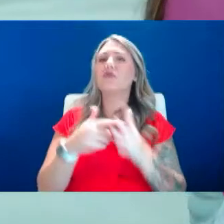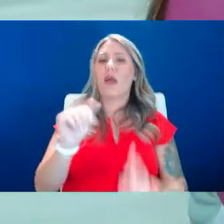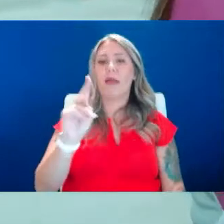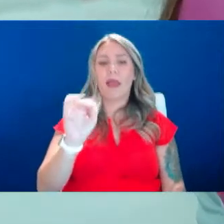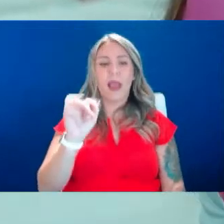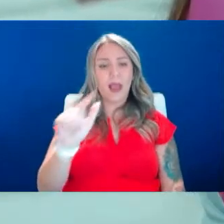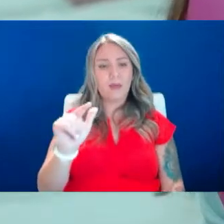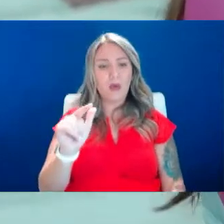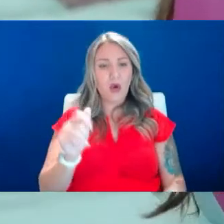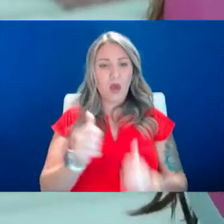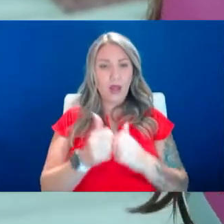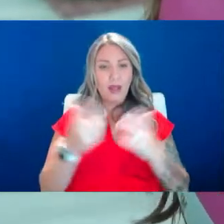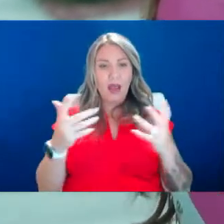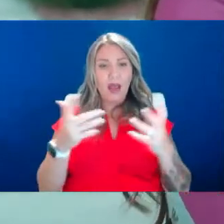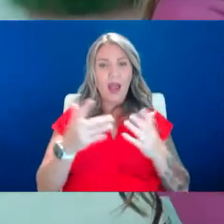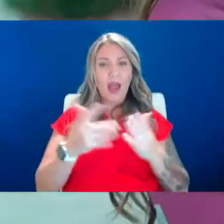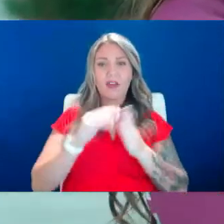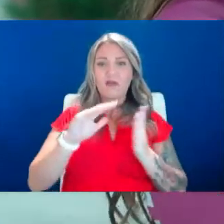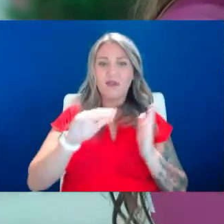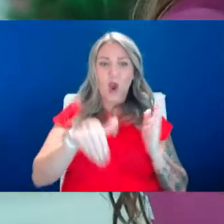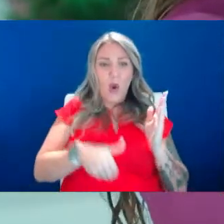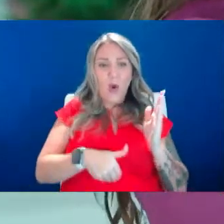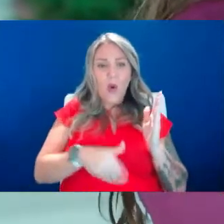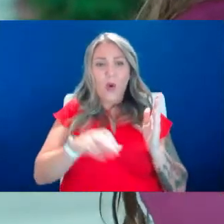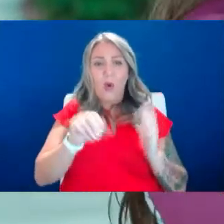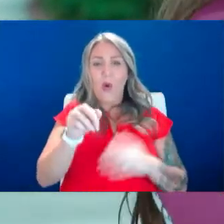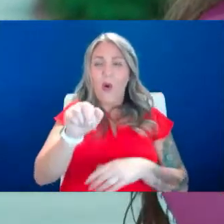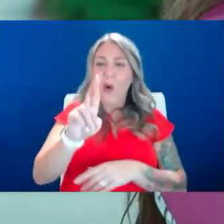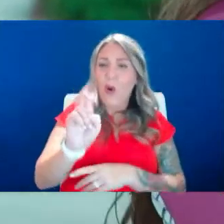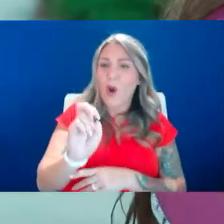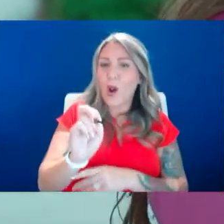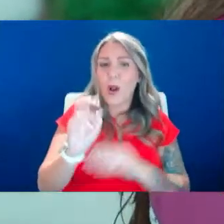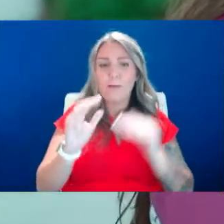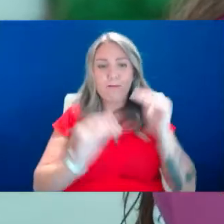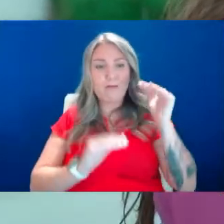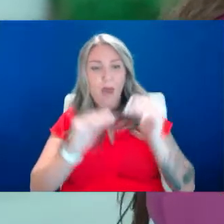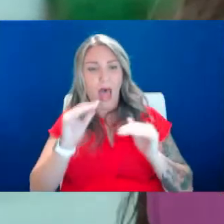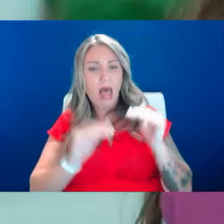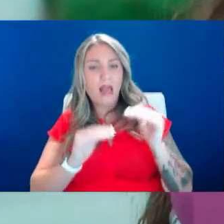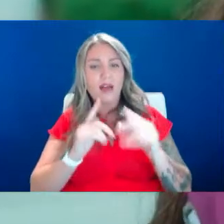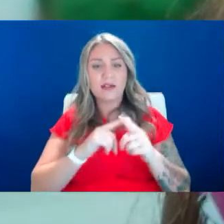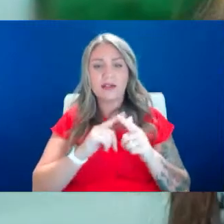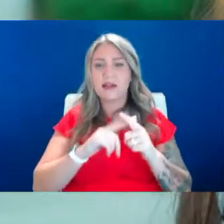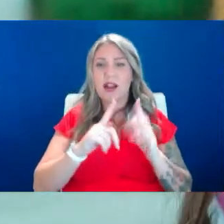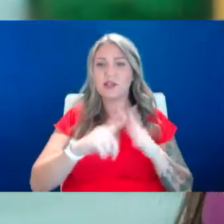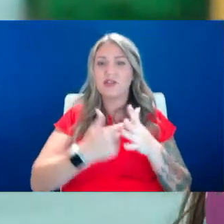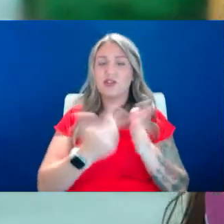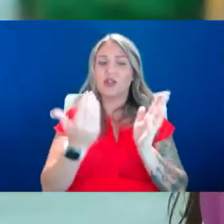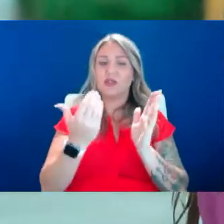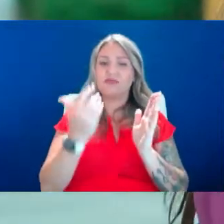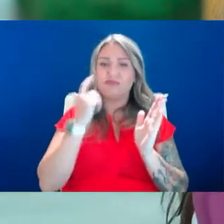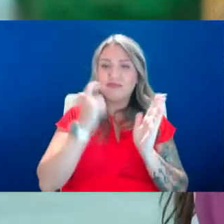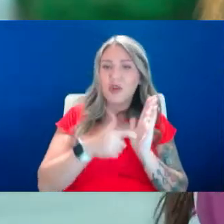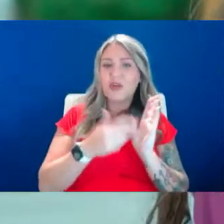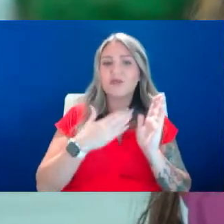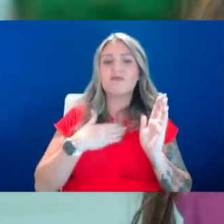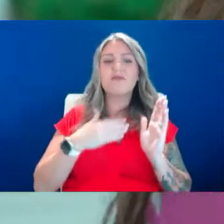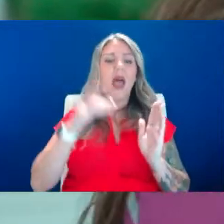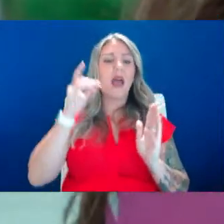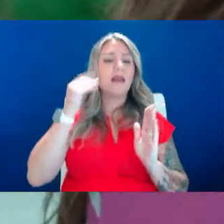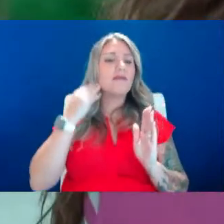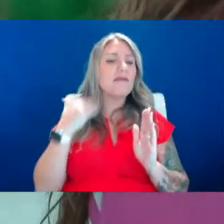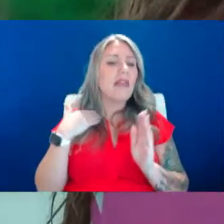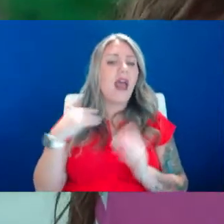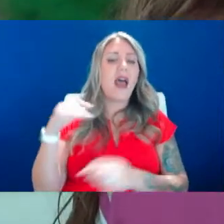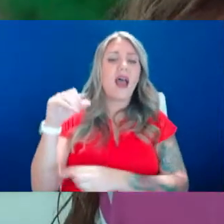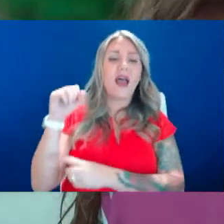of core work, a lot of balance, and then I started noticing just getting on the bike, my neck was stiff, shoulders. It